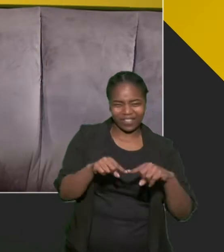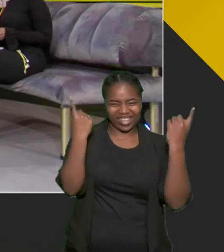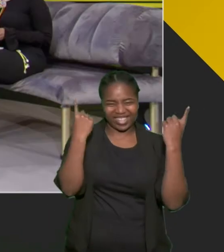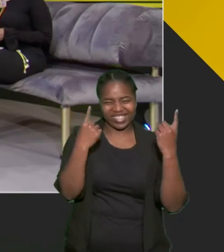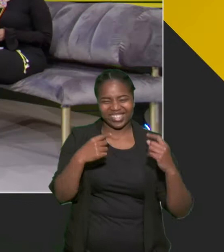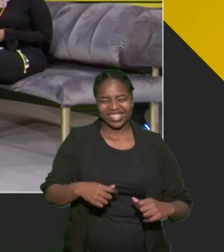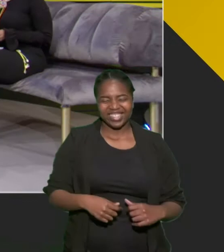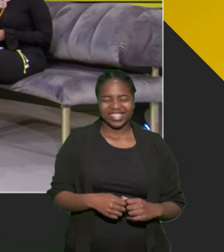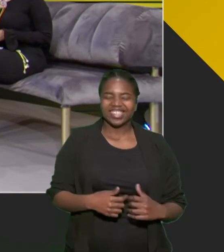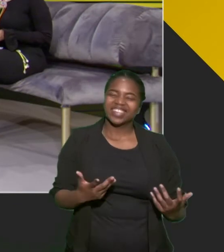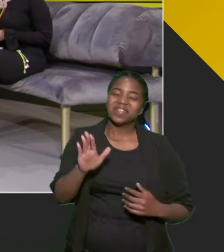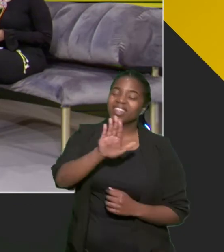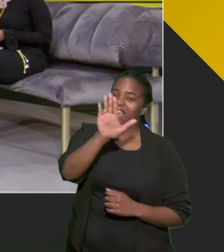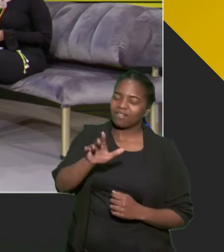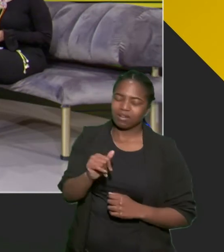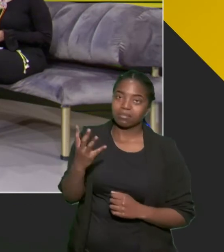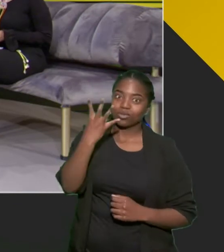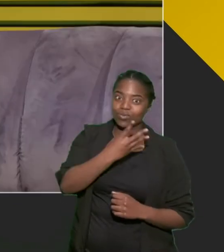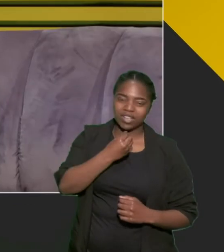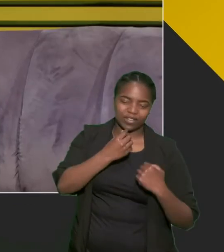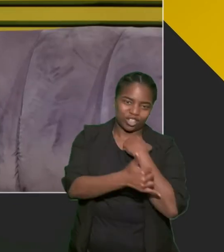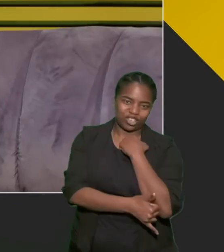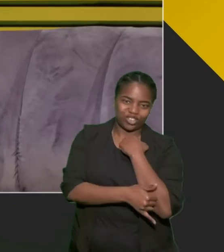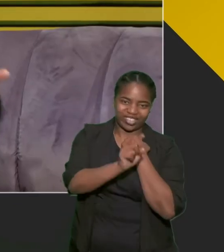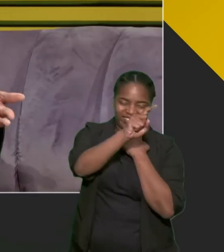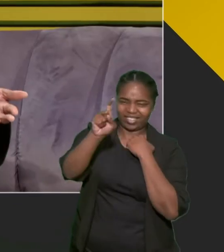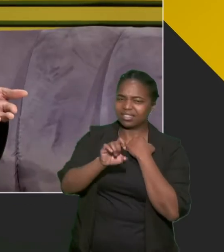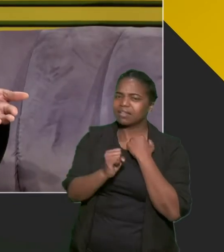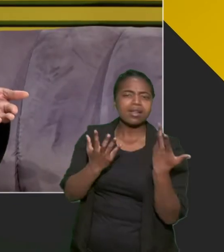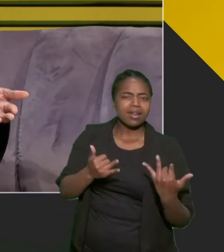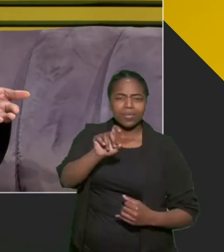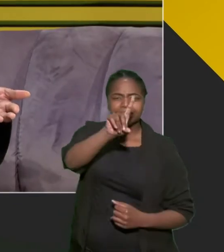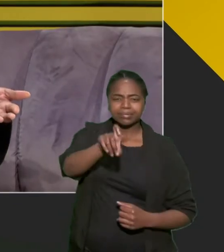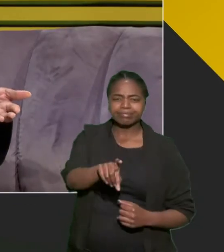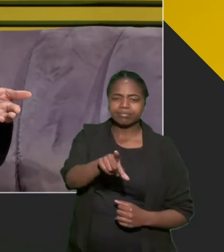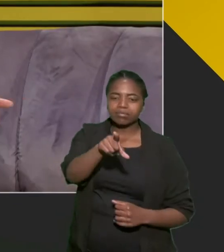And that's it. Look, Africa has some of the most beautiful countries that we've got. And the question,